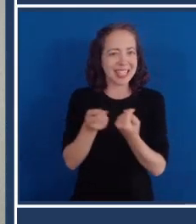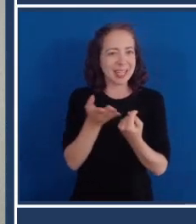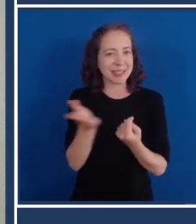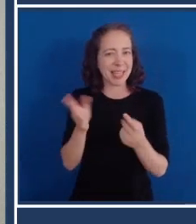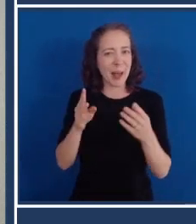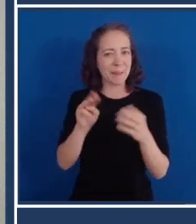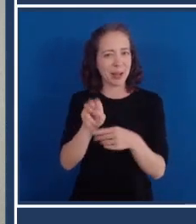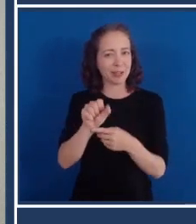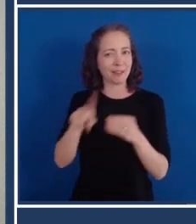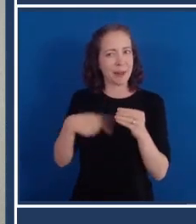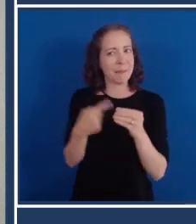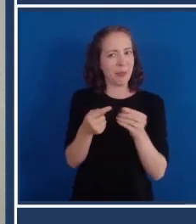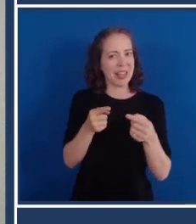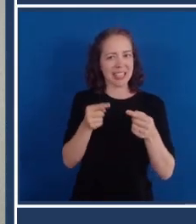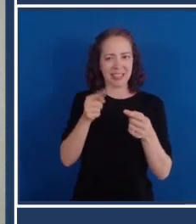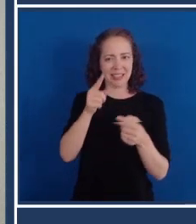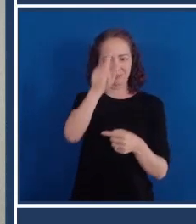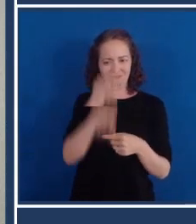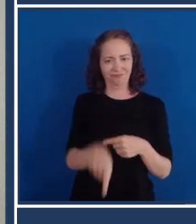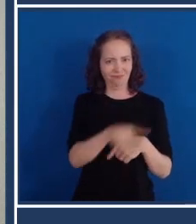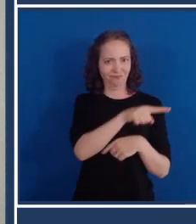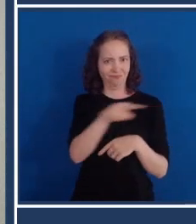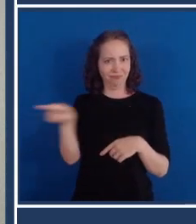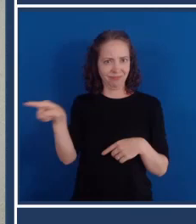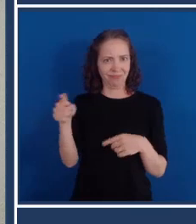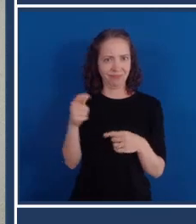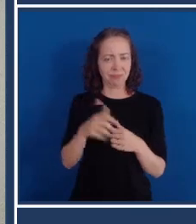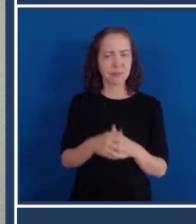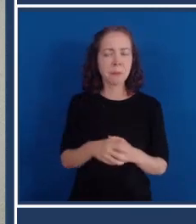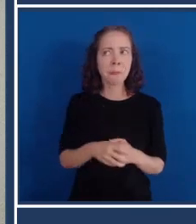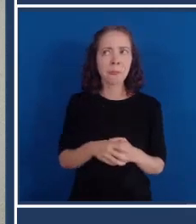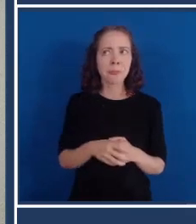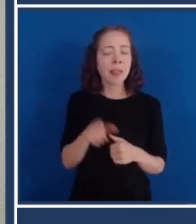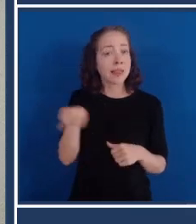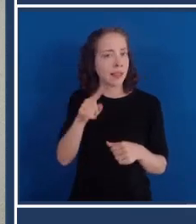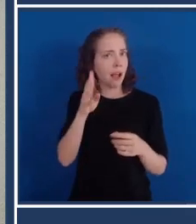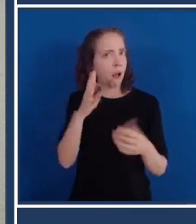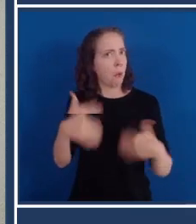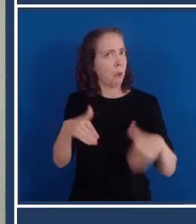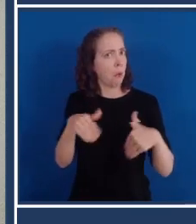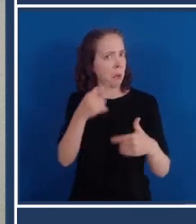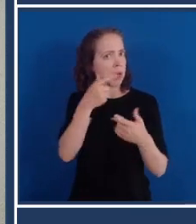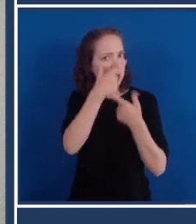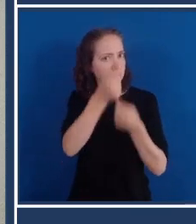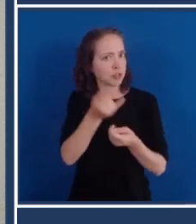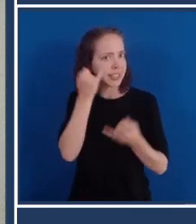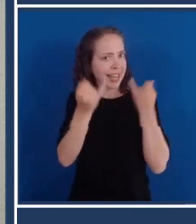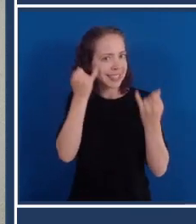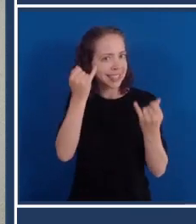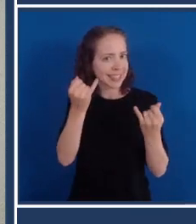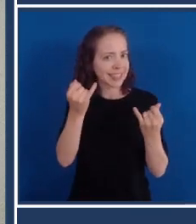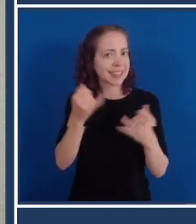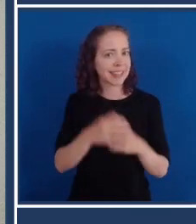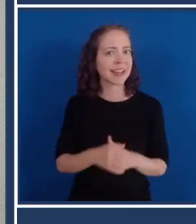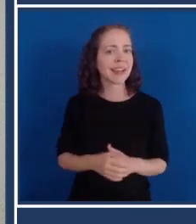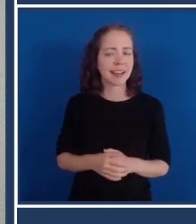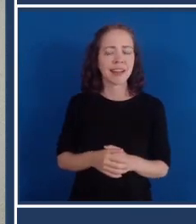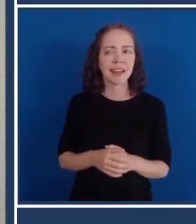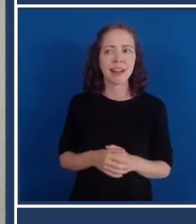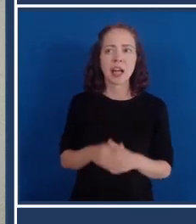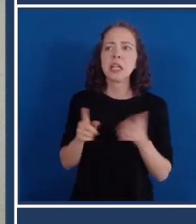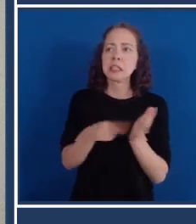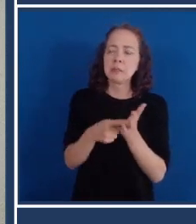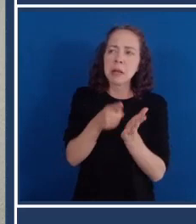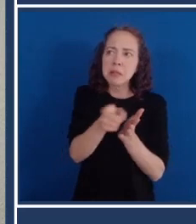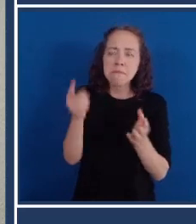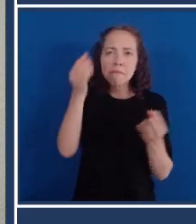as a result. So sometimes they think about different interaction challenges